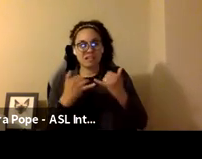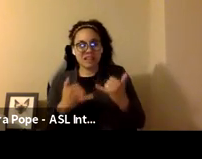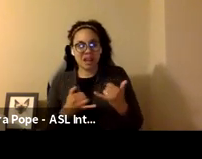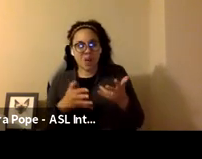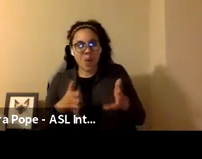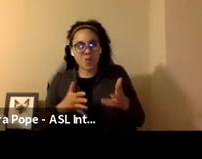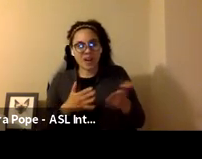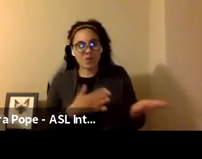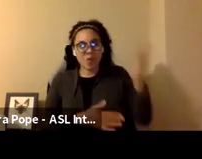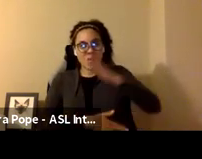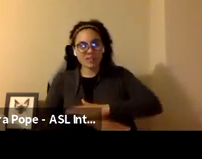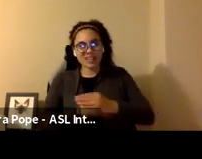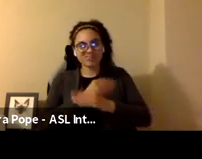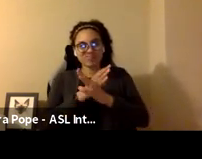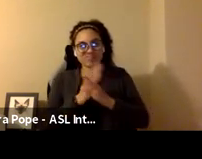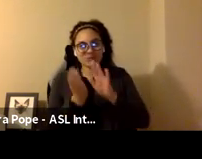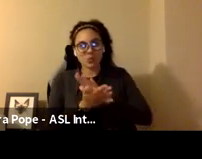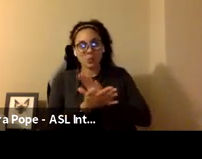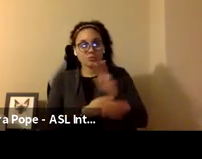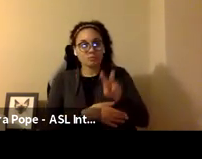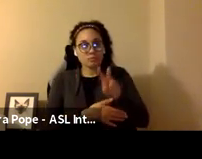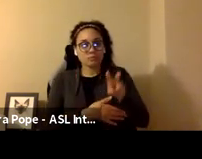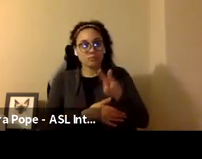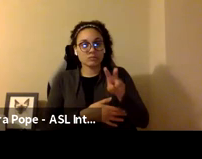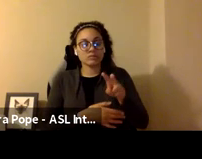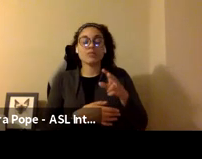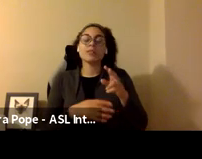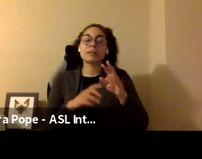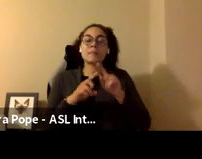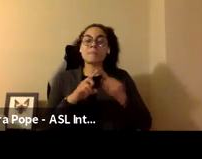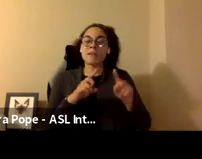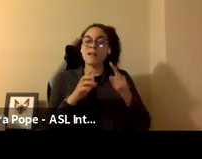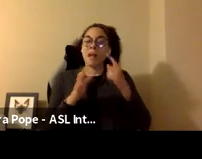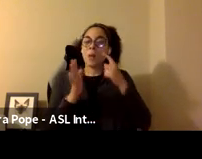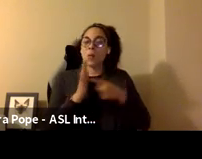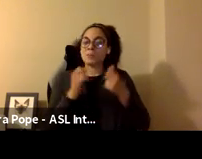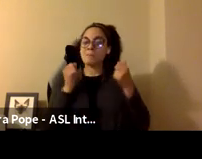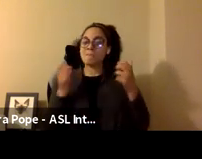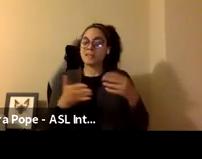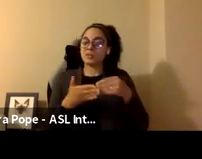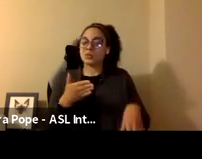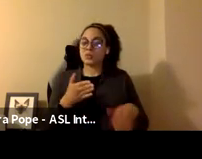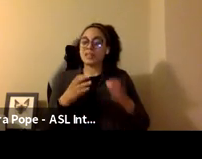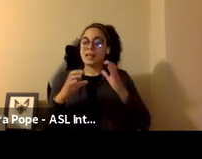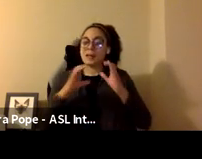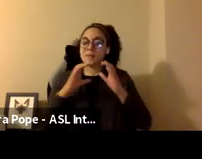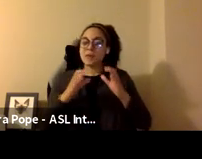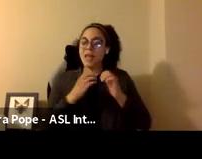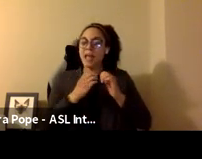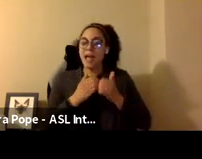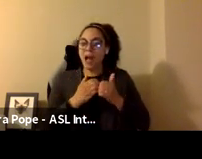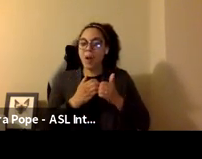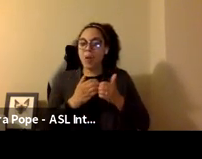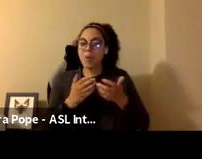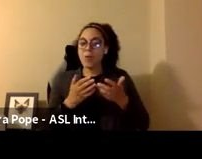screen all day. I will tell you that it's a way a lot of them are communicating. They do get a lot of dopamine from it.